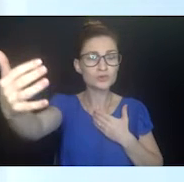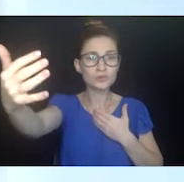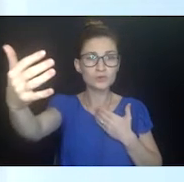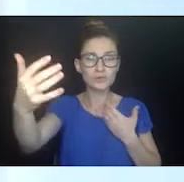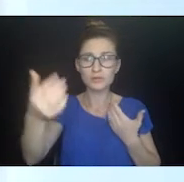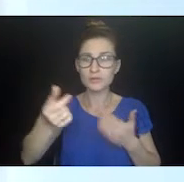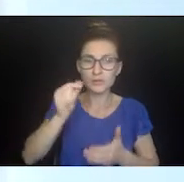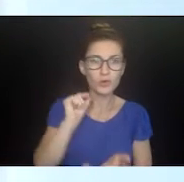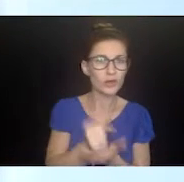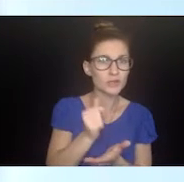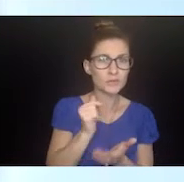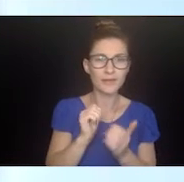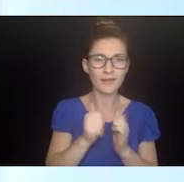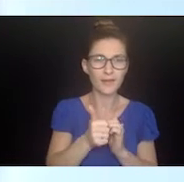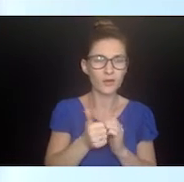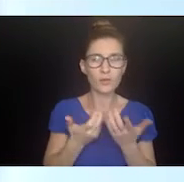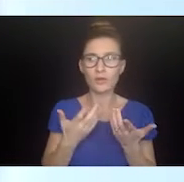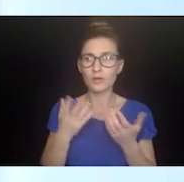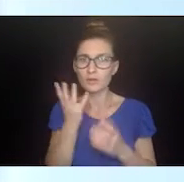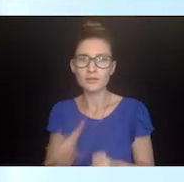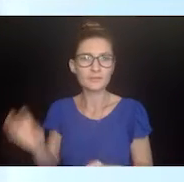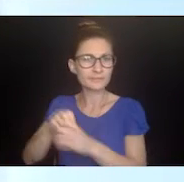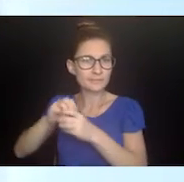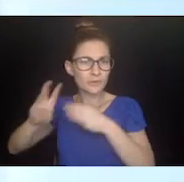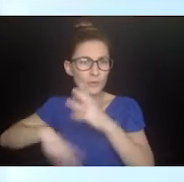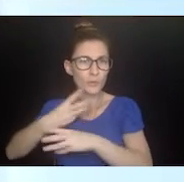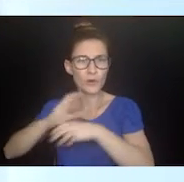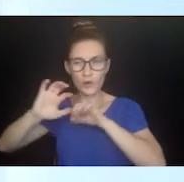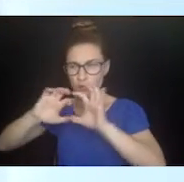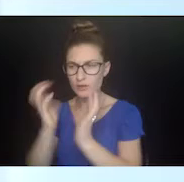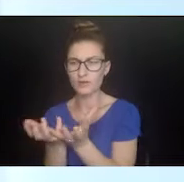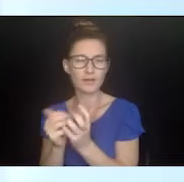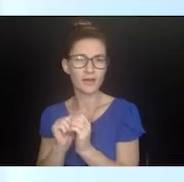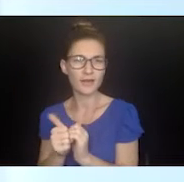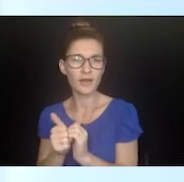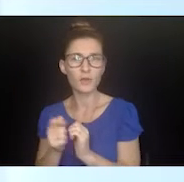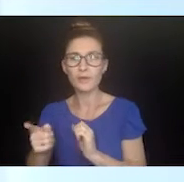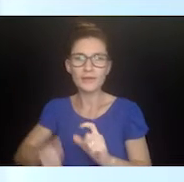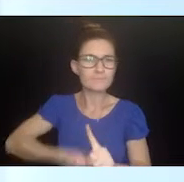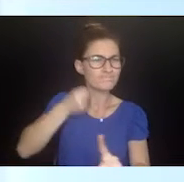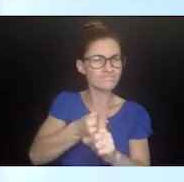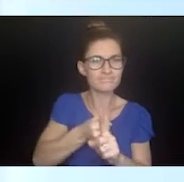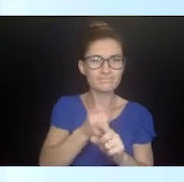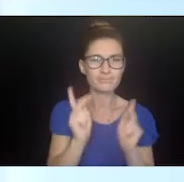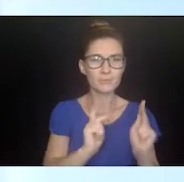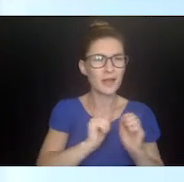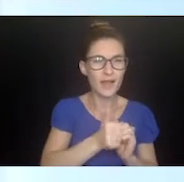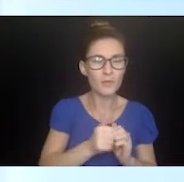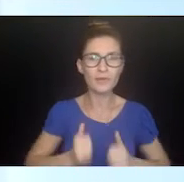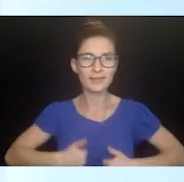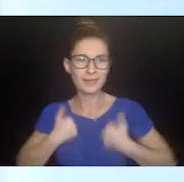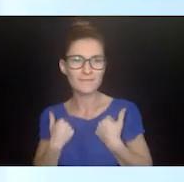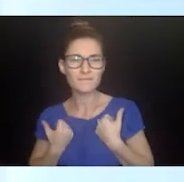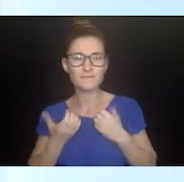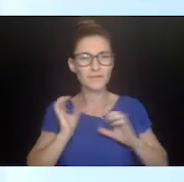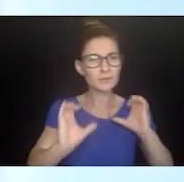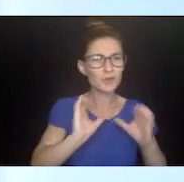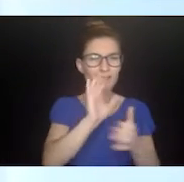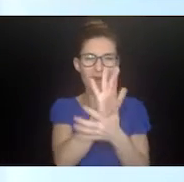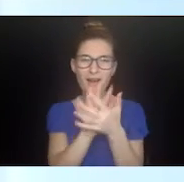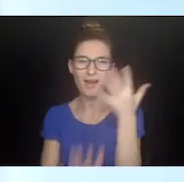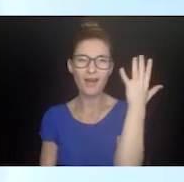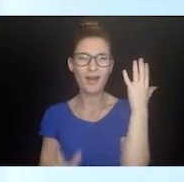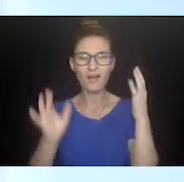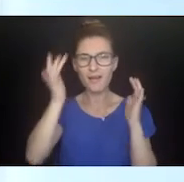going to graduate? How is he going to be a global citizen? How is he going to make his impact? How is he going to live? How is he going to